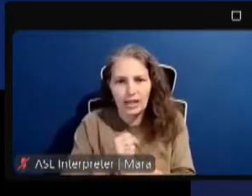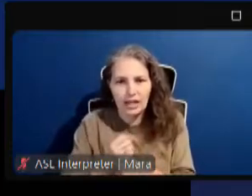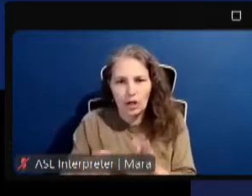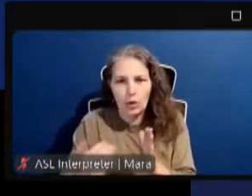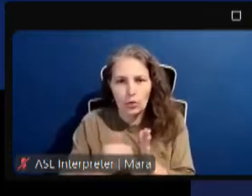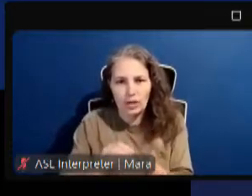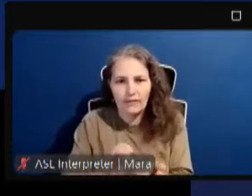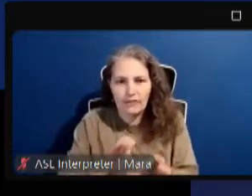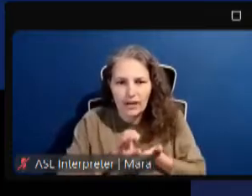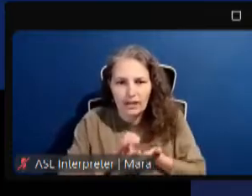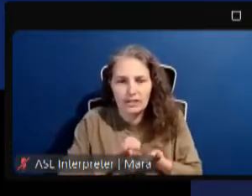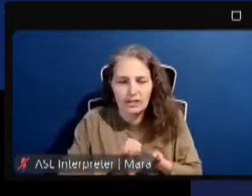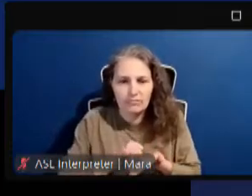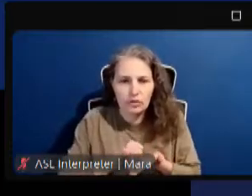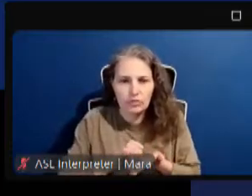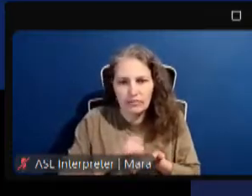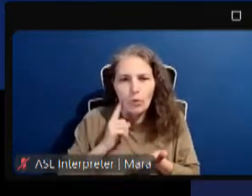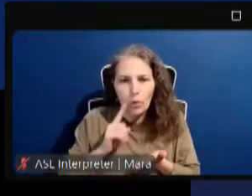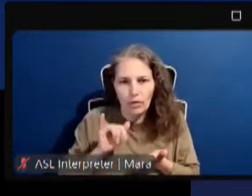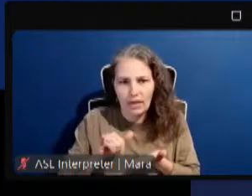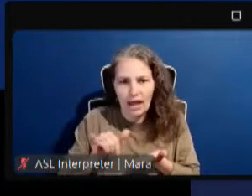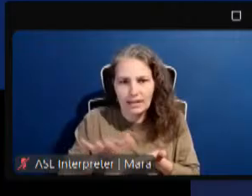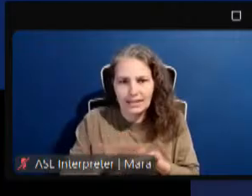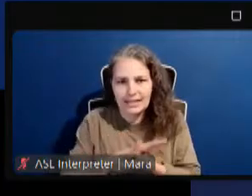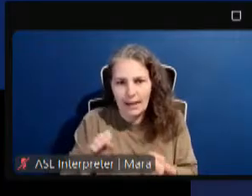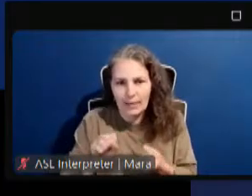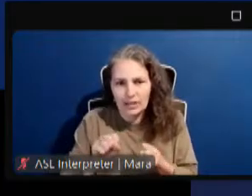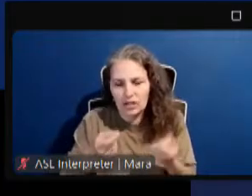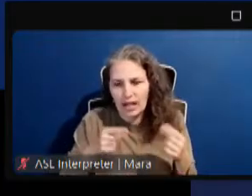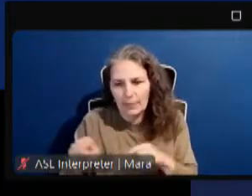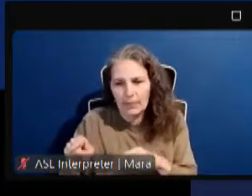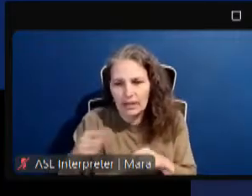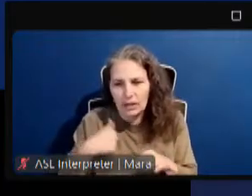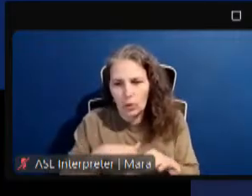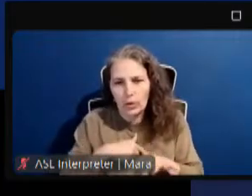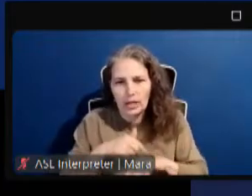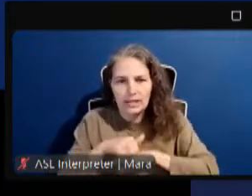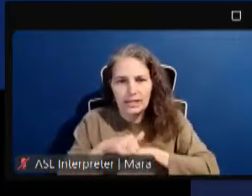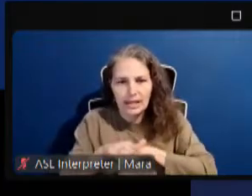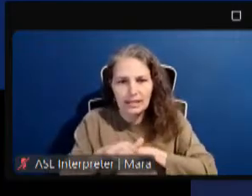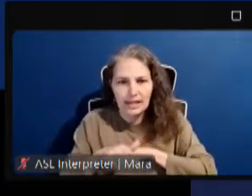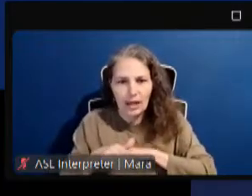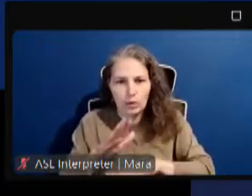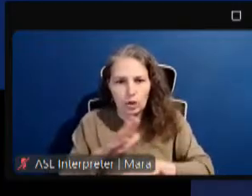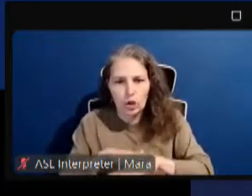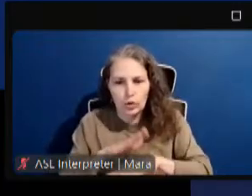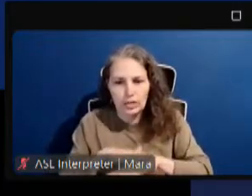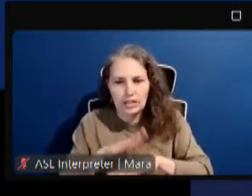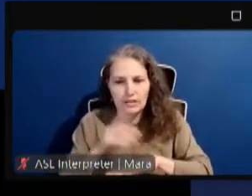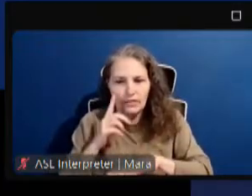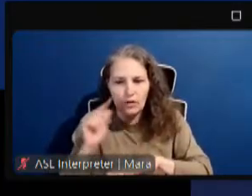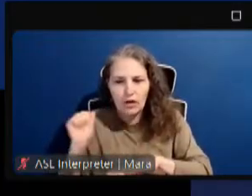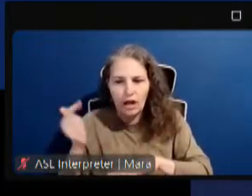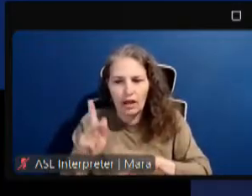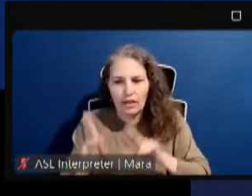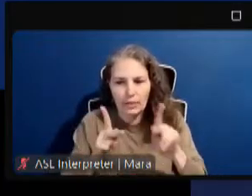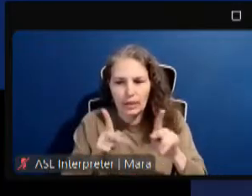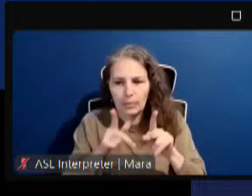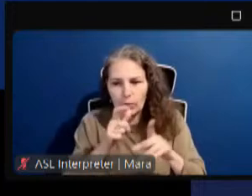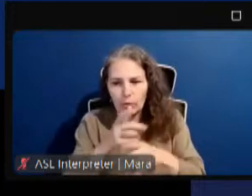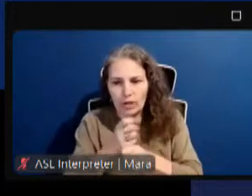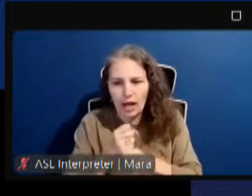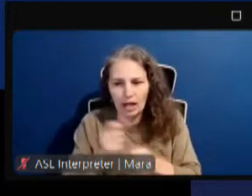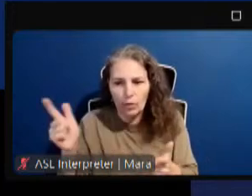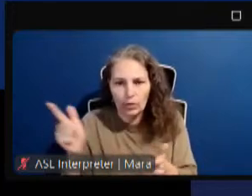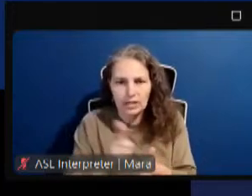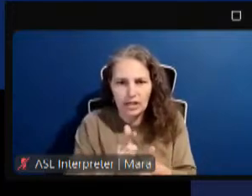the property. We sent out notices to everybody who received a reduction